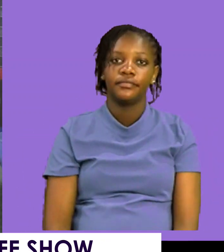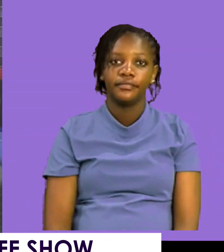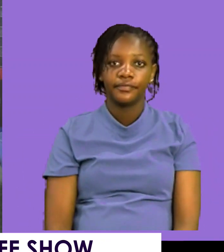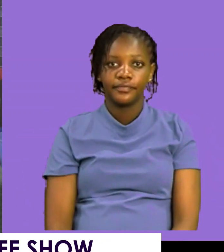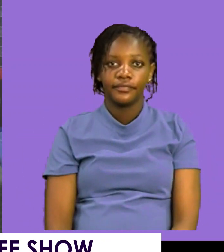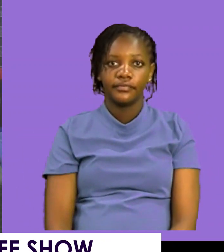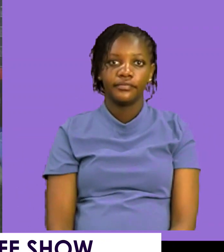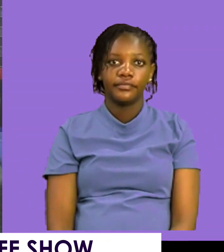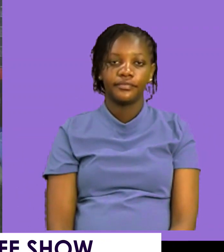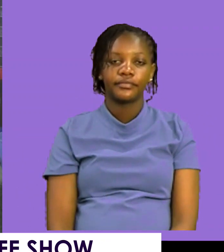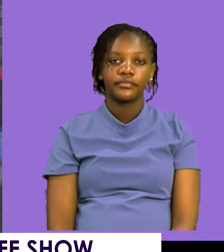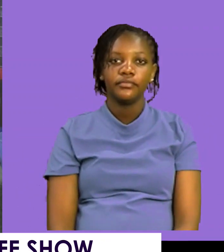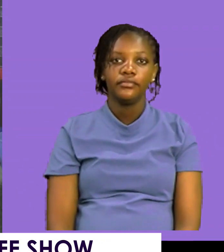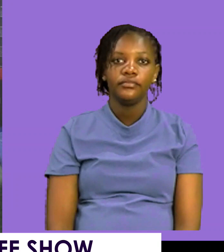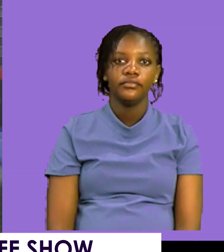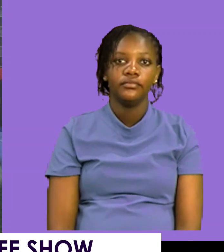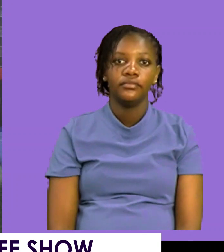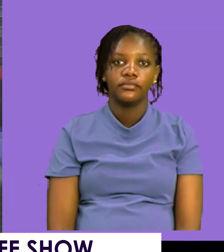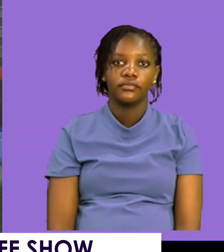2, take it back.